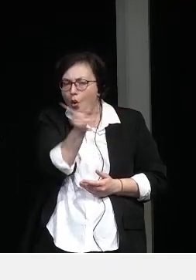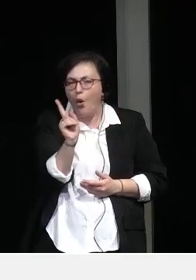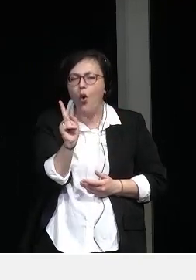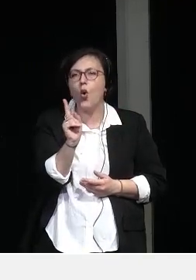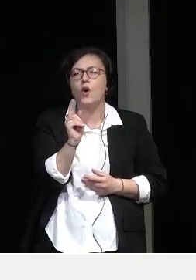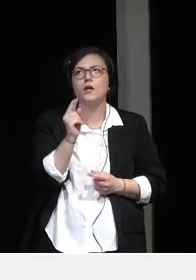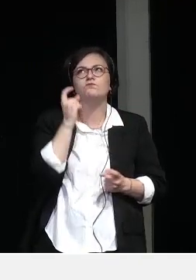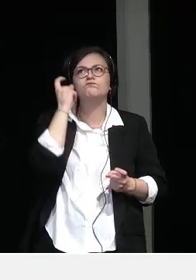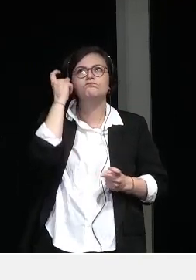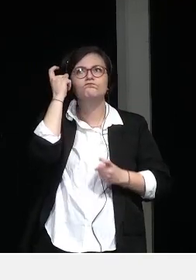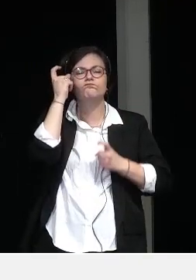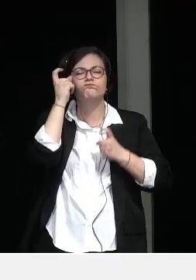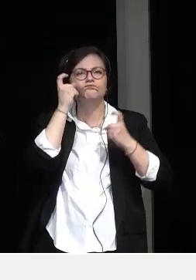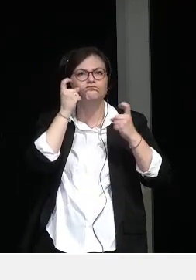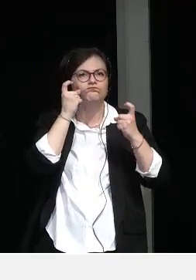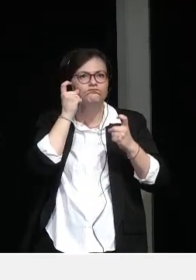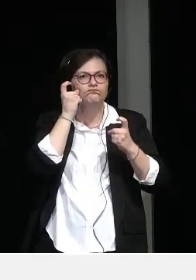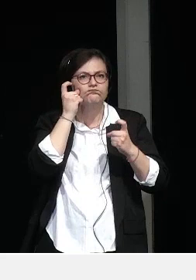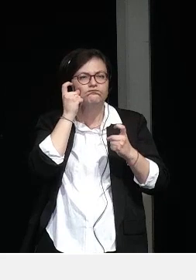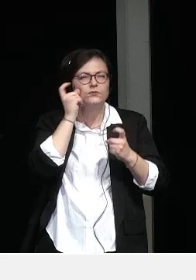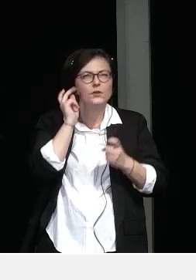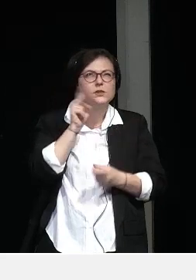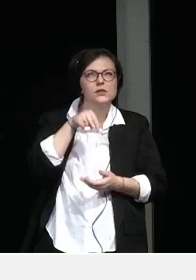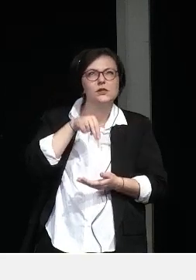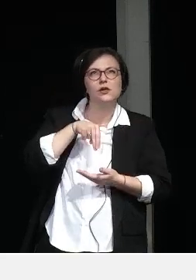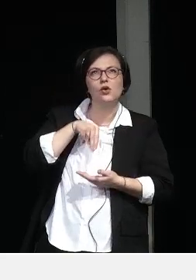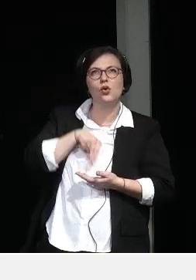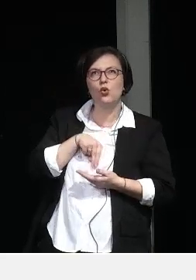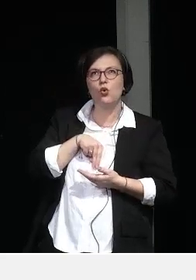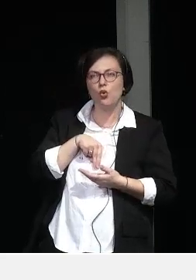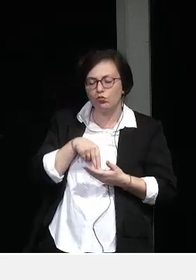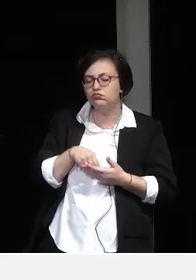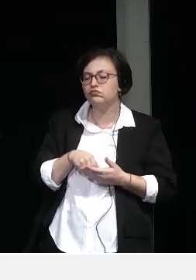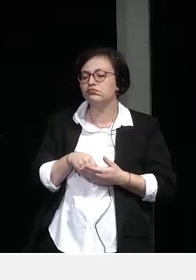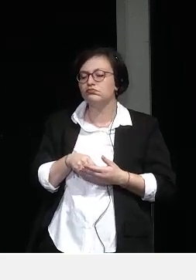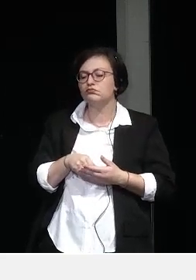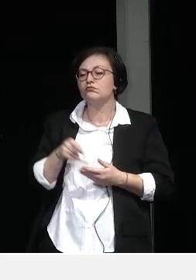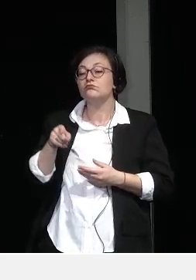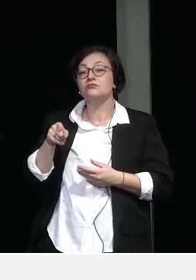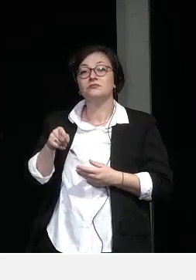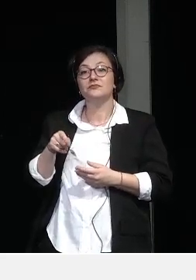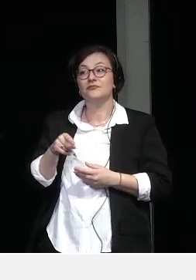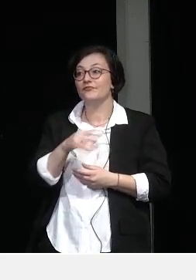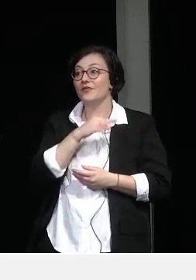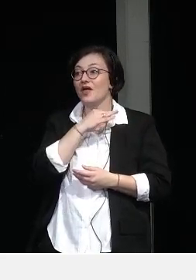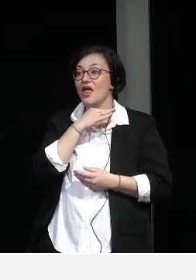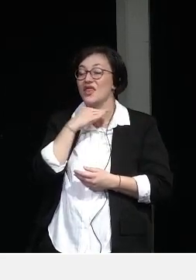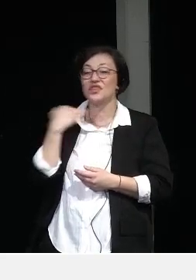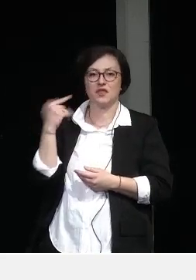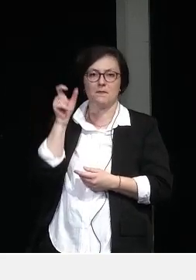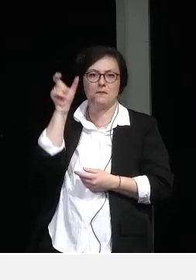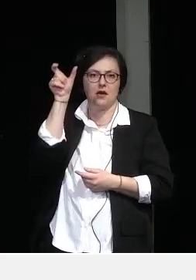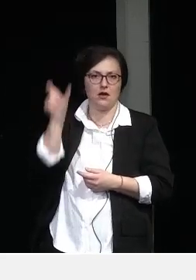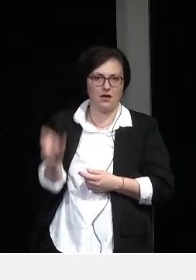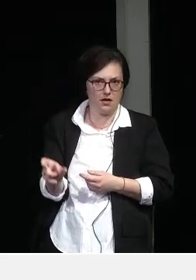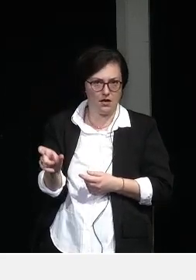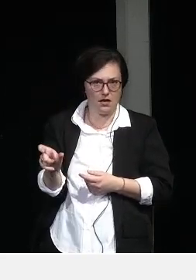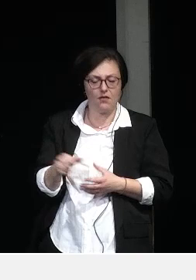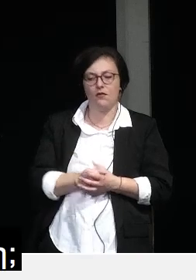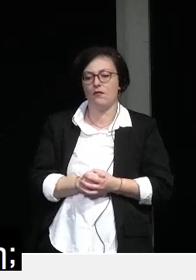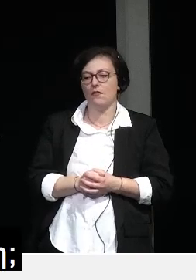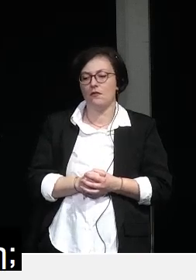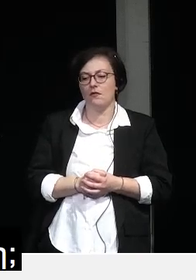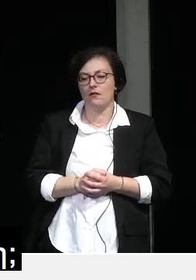part of the restorative justice program. The meeting will be challenging, but there will be people there to help you through